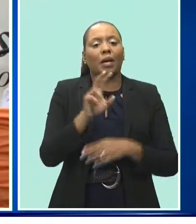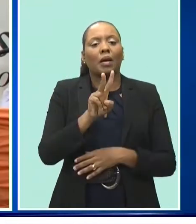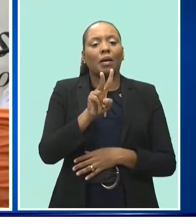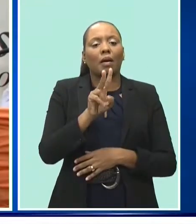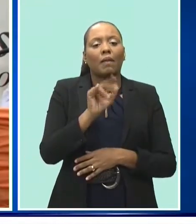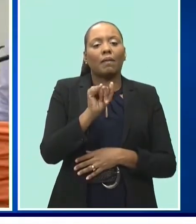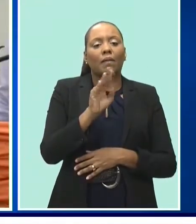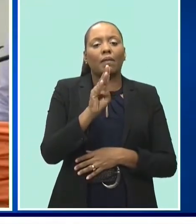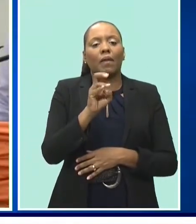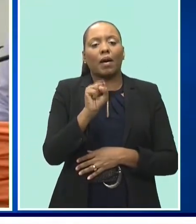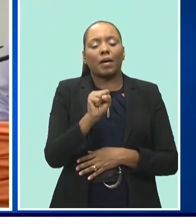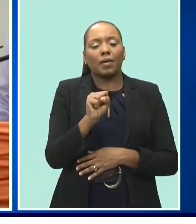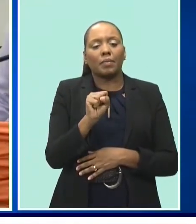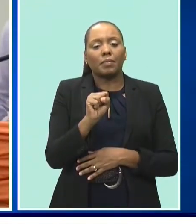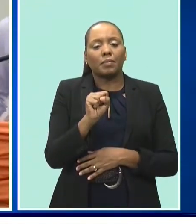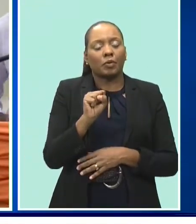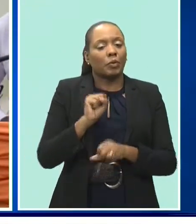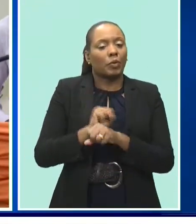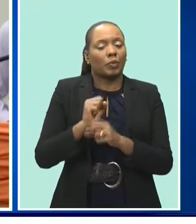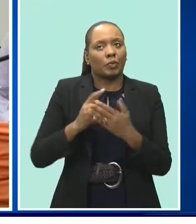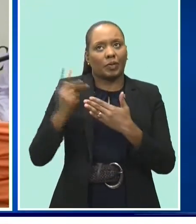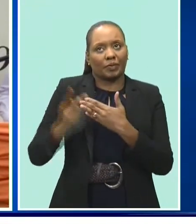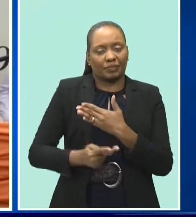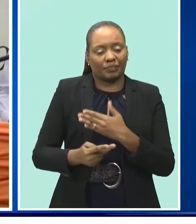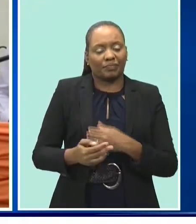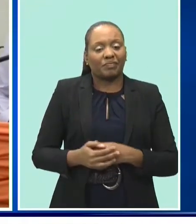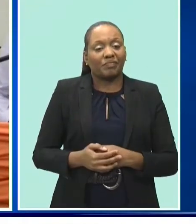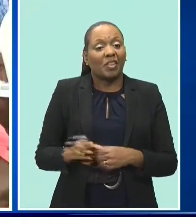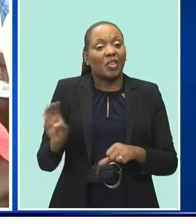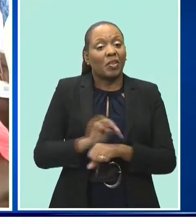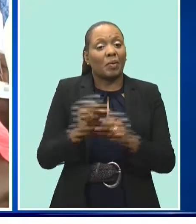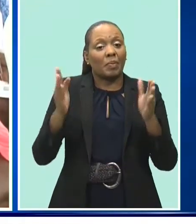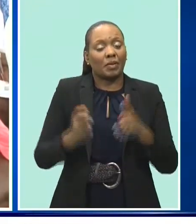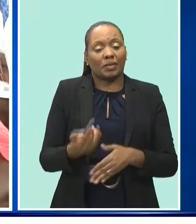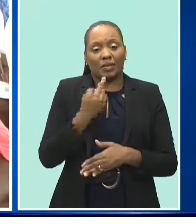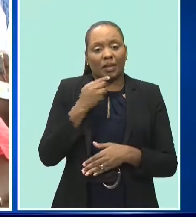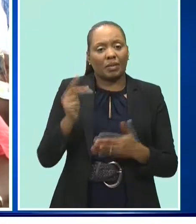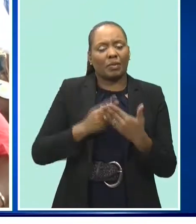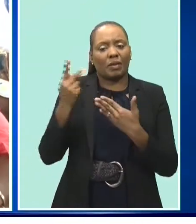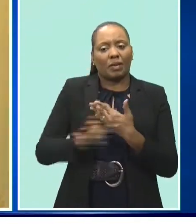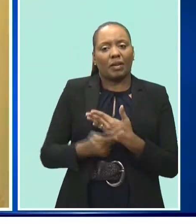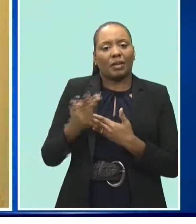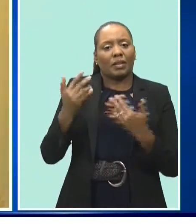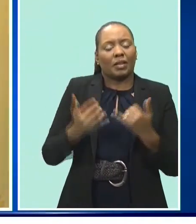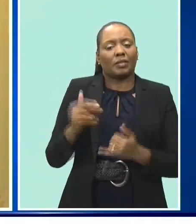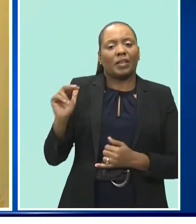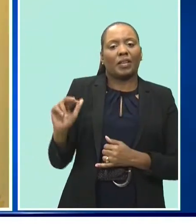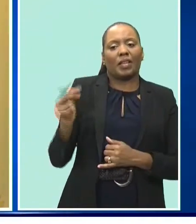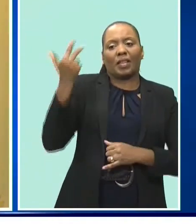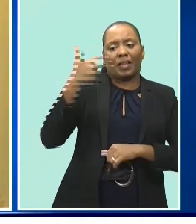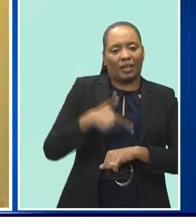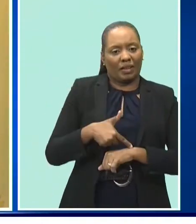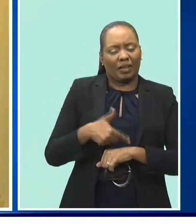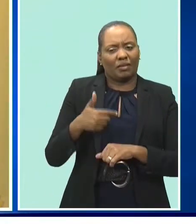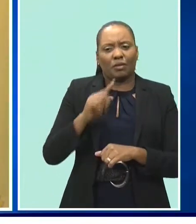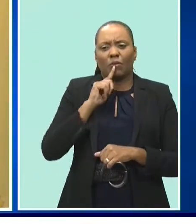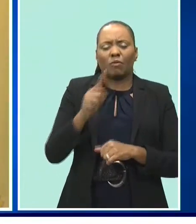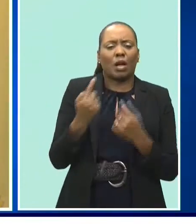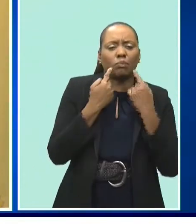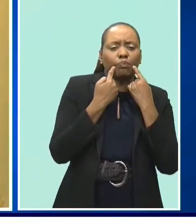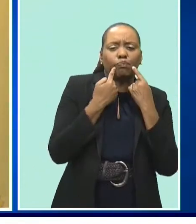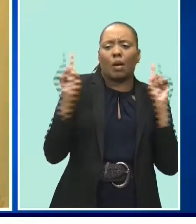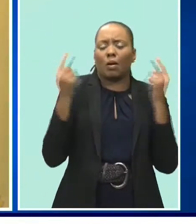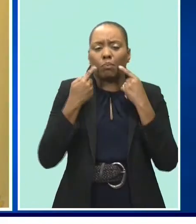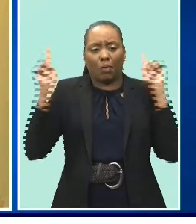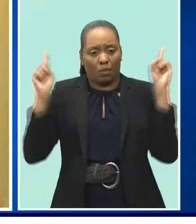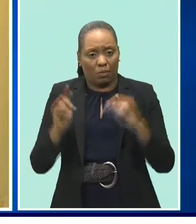Skills program. MP for the area, EDMUND HINKSON, says the program, now in its third cycle, has a high success